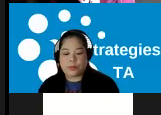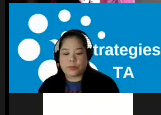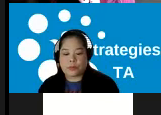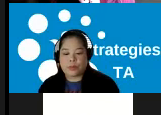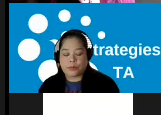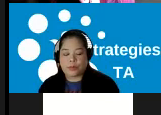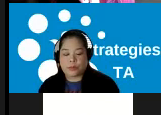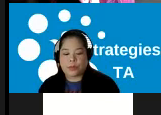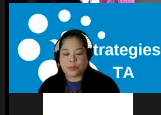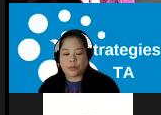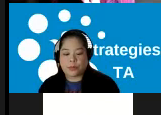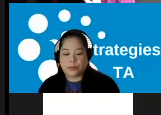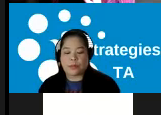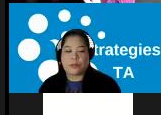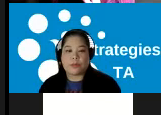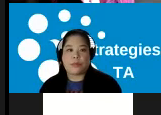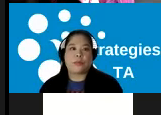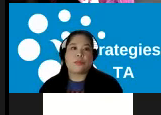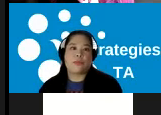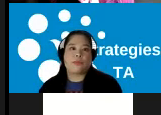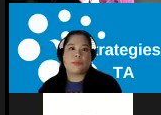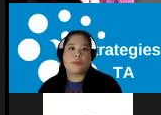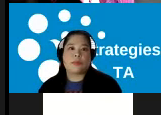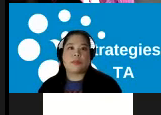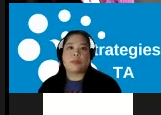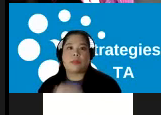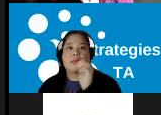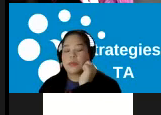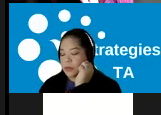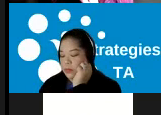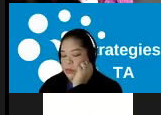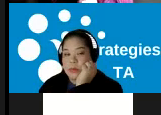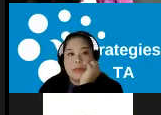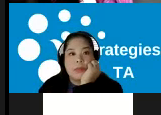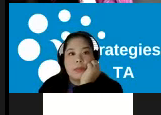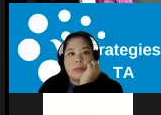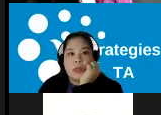So in our conversations, we'll be sure to bring that up. Okay.